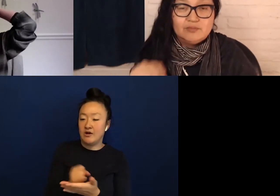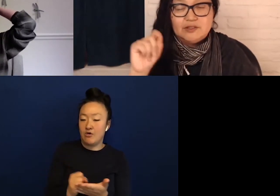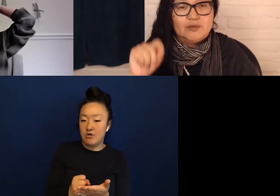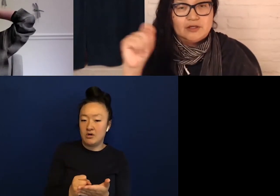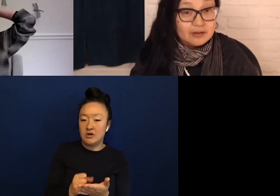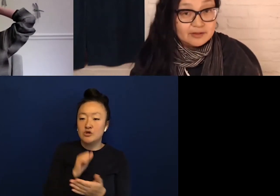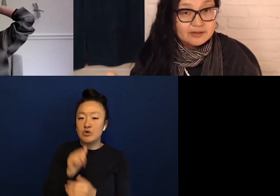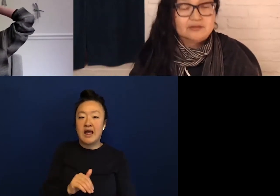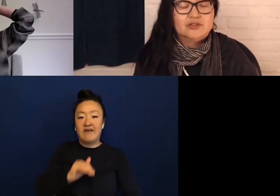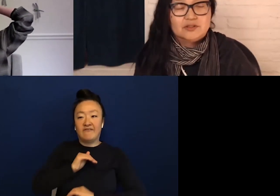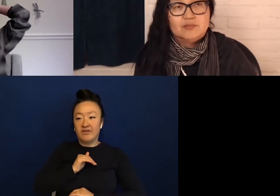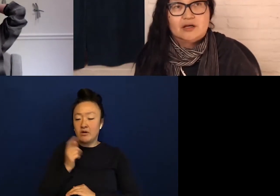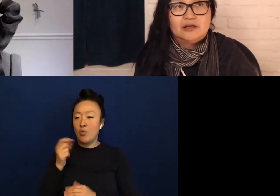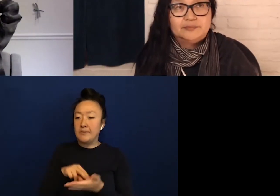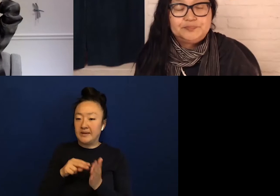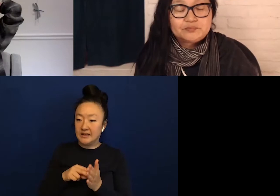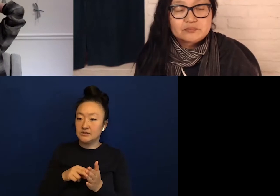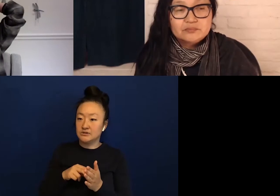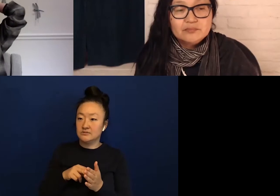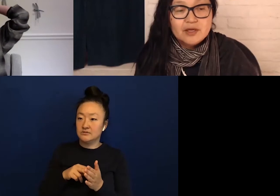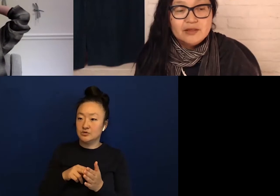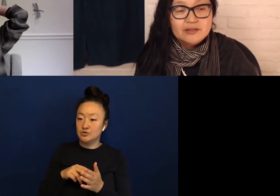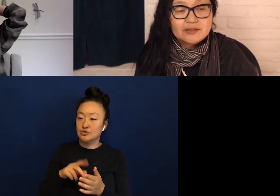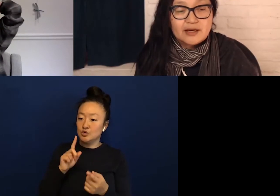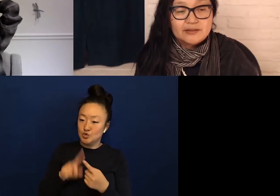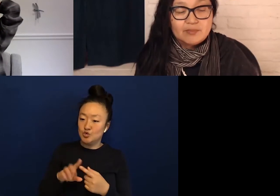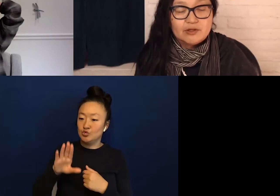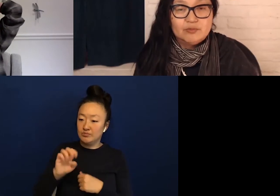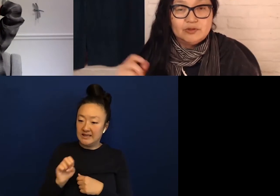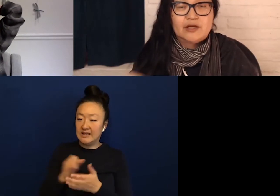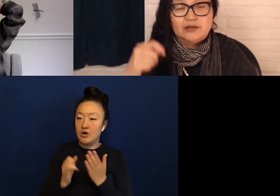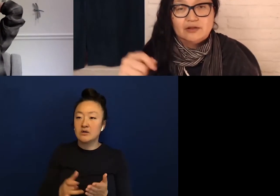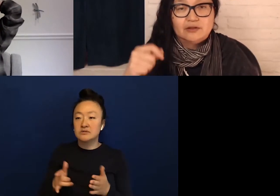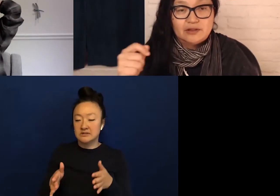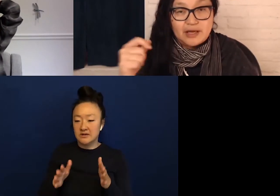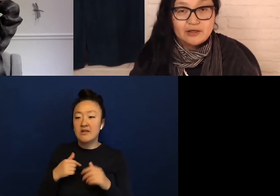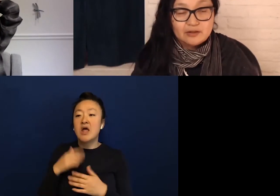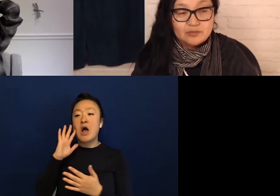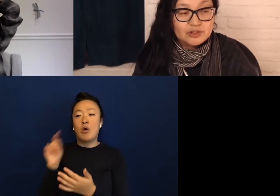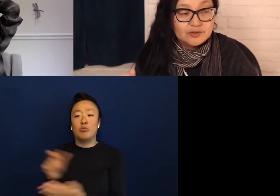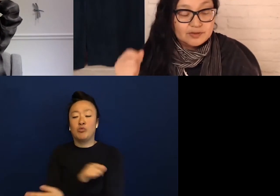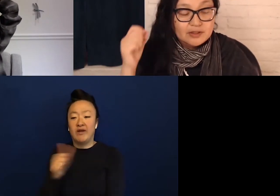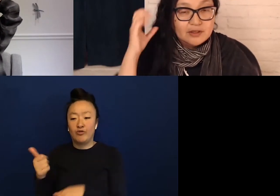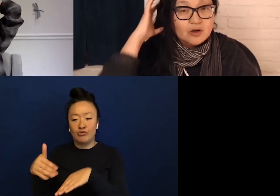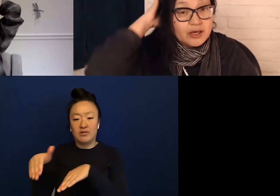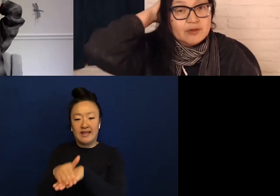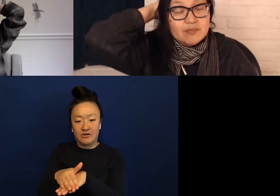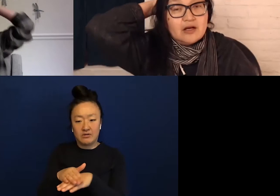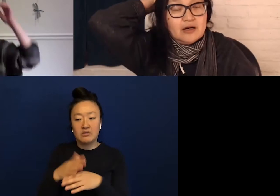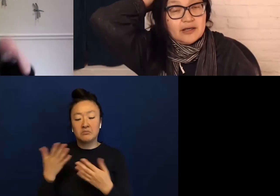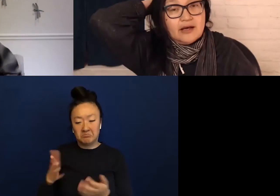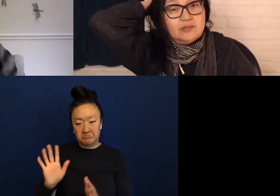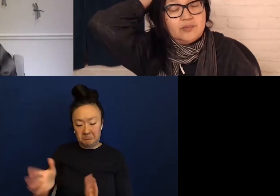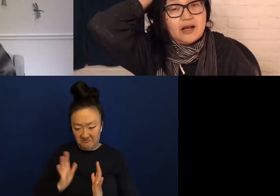what it means to be an artist, which is to make mhm, art, and then decide I'm going to remove yet another layer, which is, okay, I'm going to